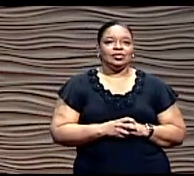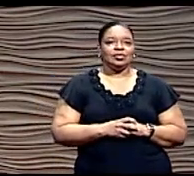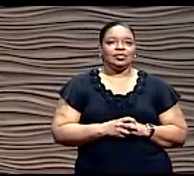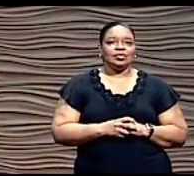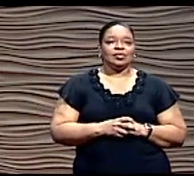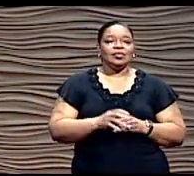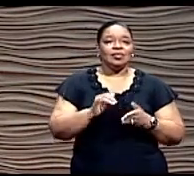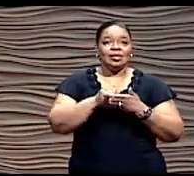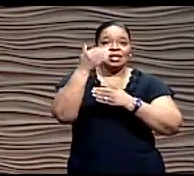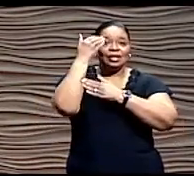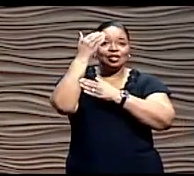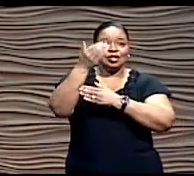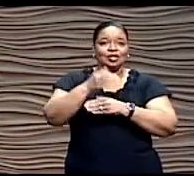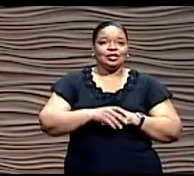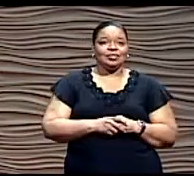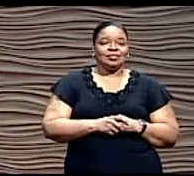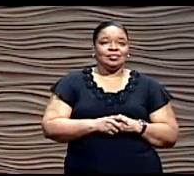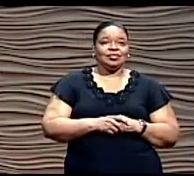That's good news.